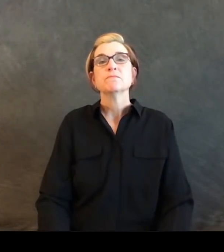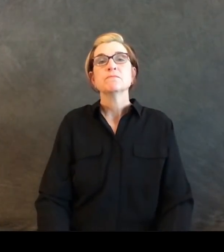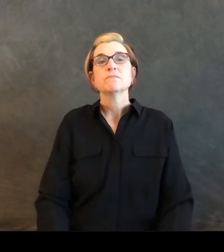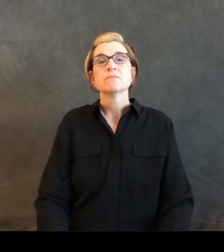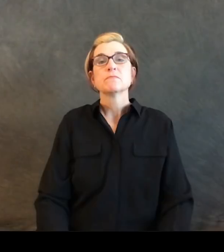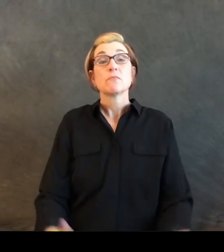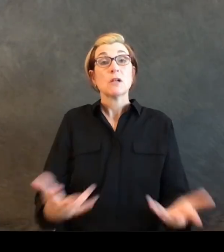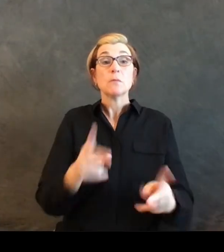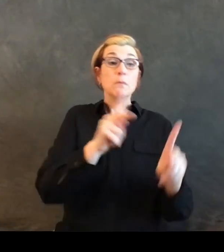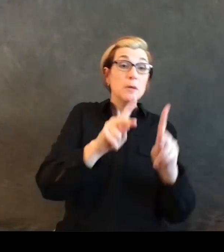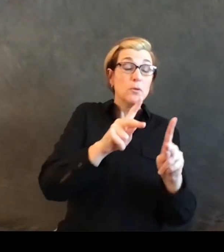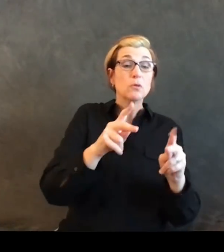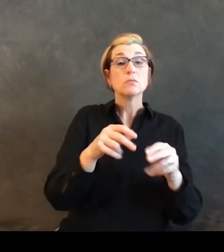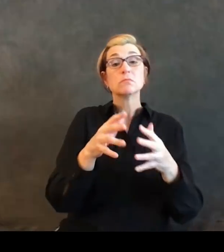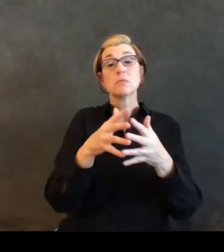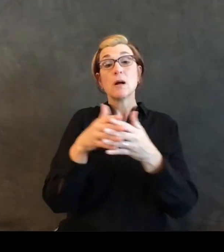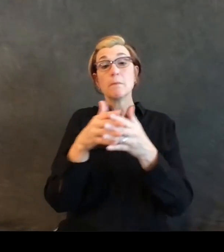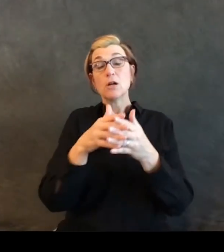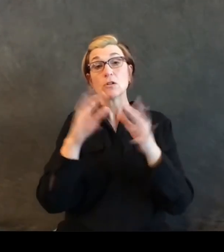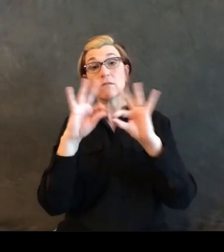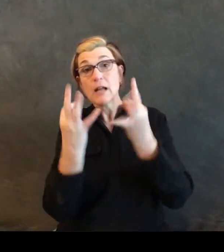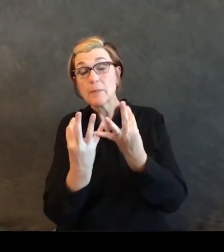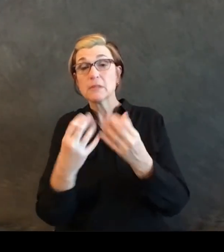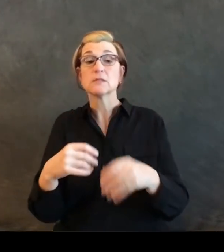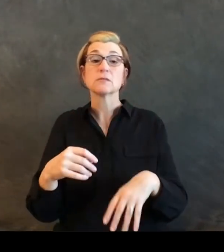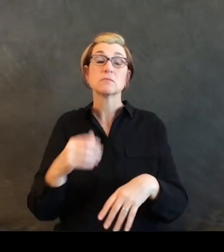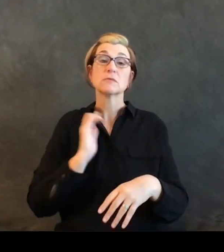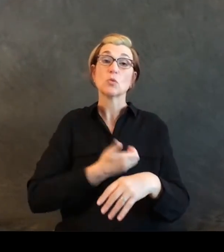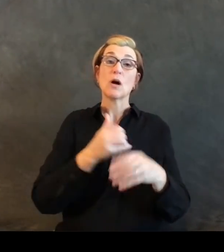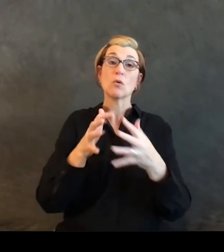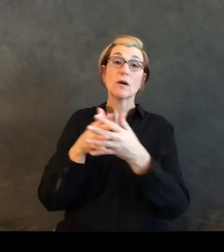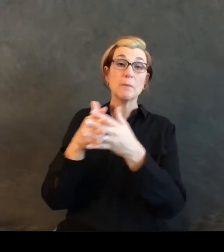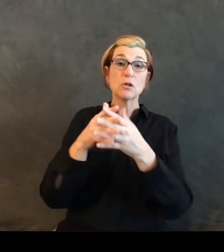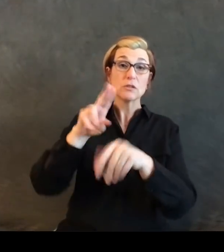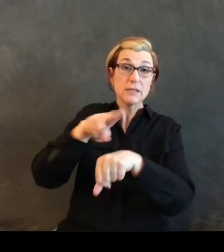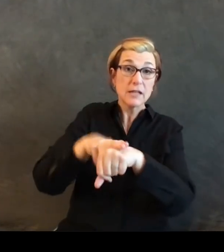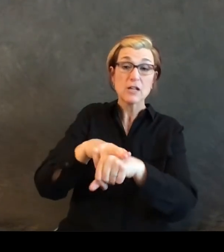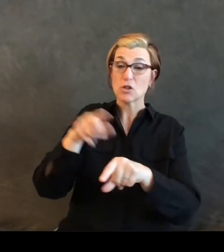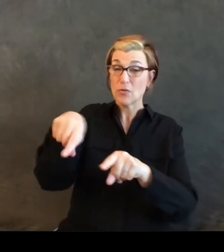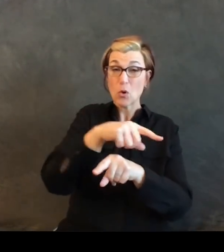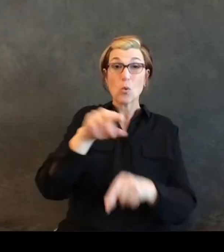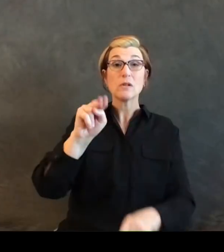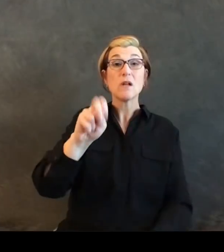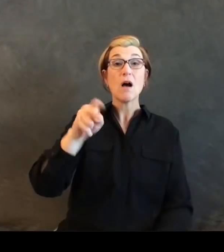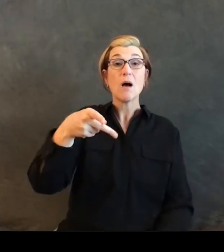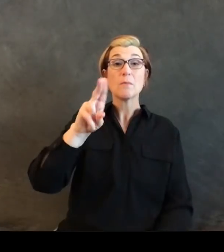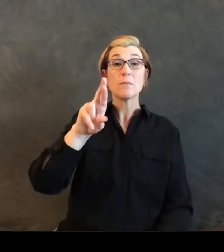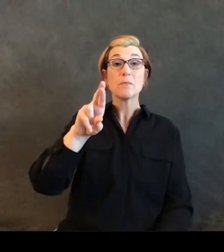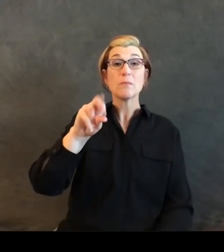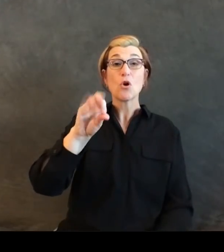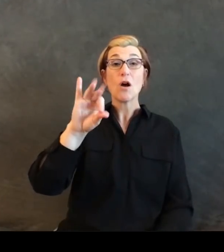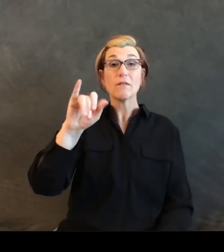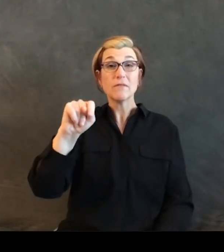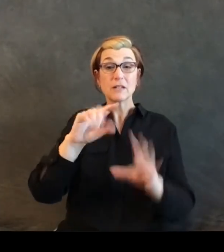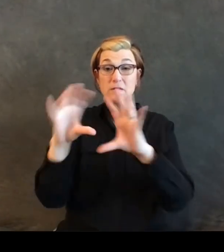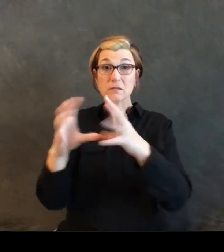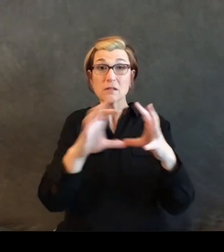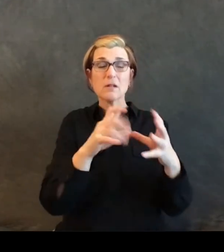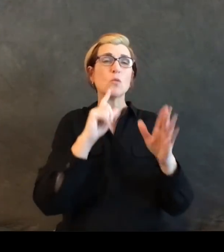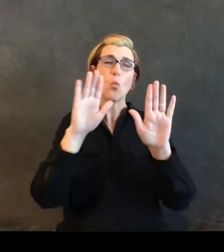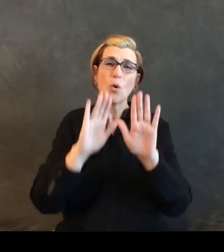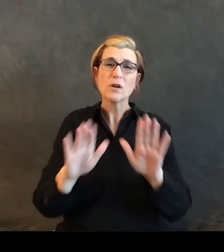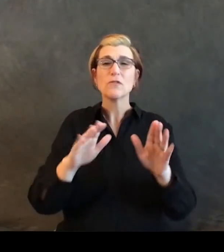nation. And they have been fantastic. They've been collecting supplies, distributing food, supporting healthcare workers, caring